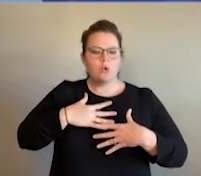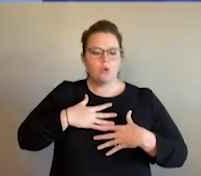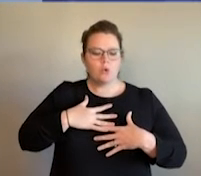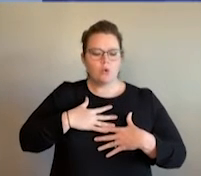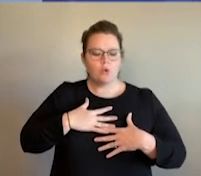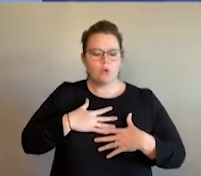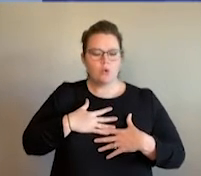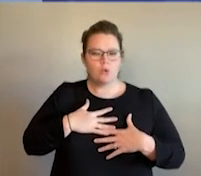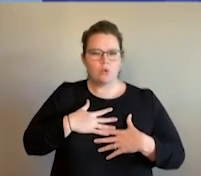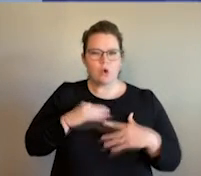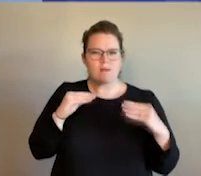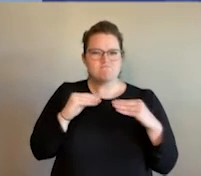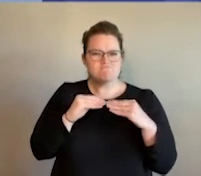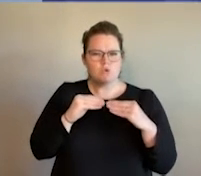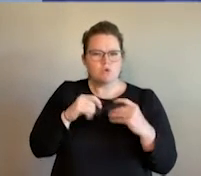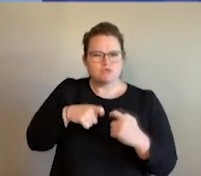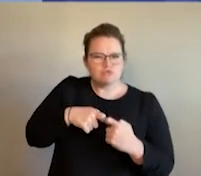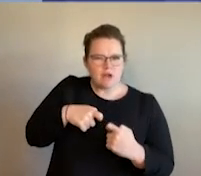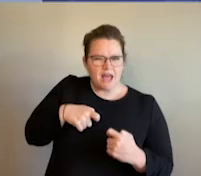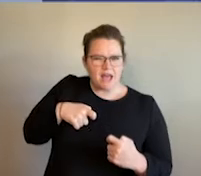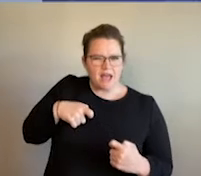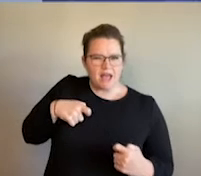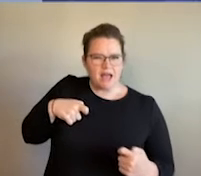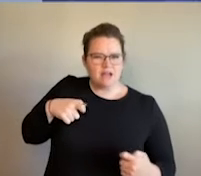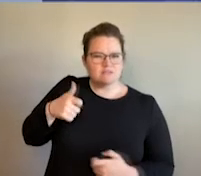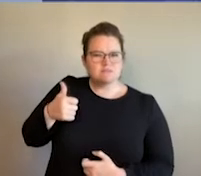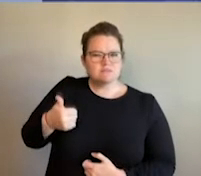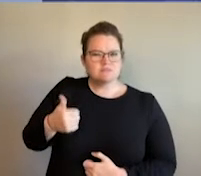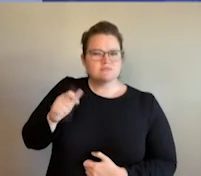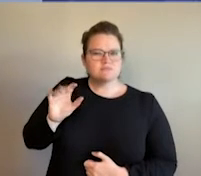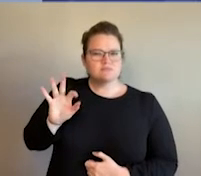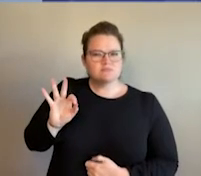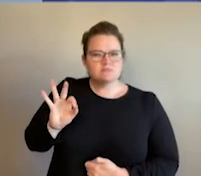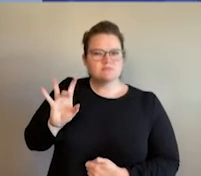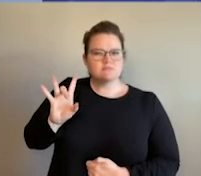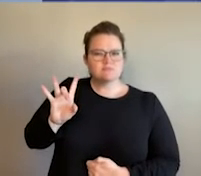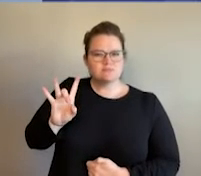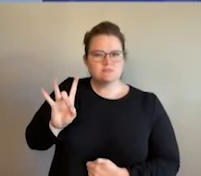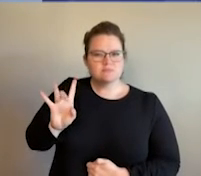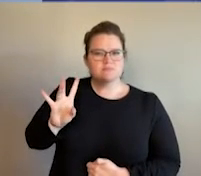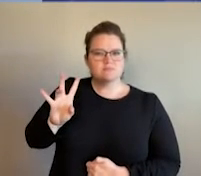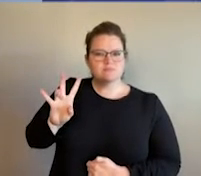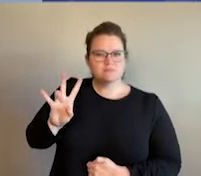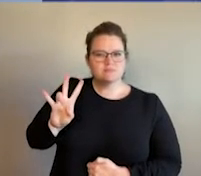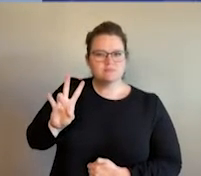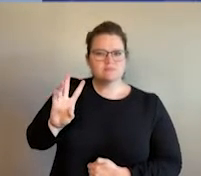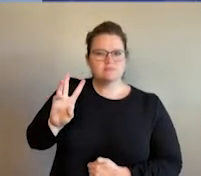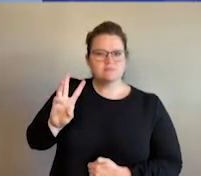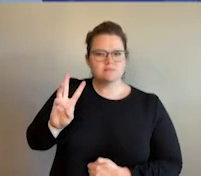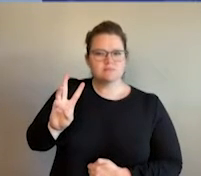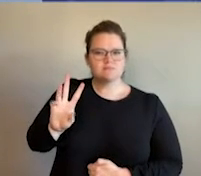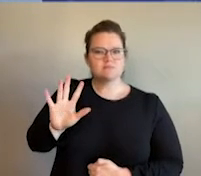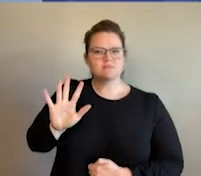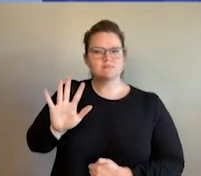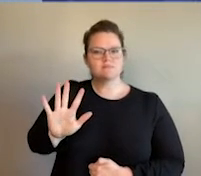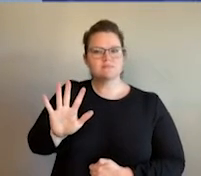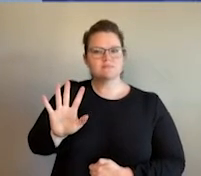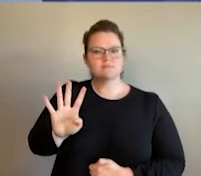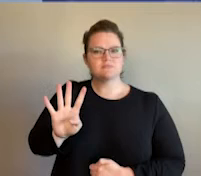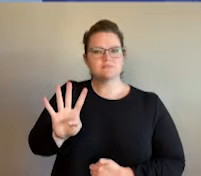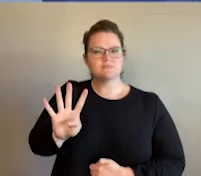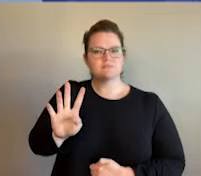Sink a little bit deeper into it. 10, 9, 8, 7, 6,